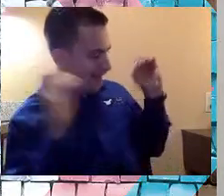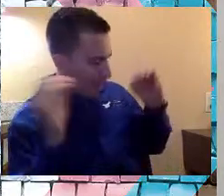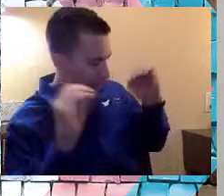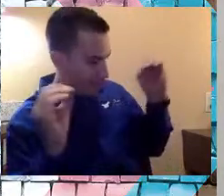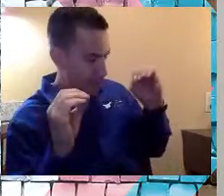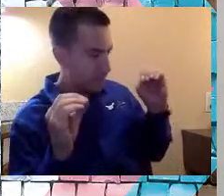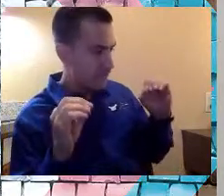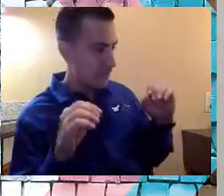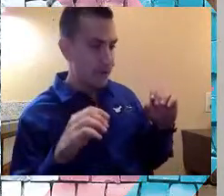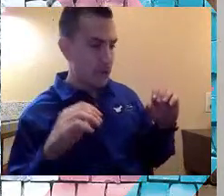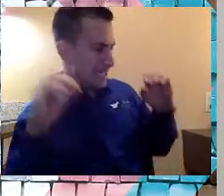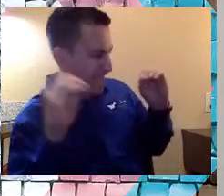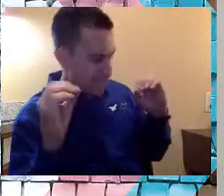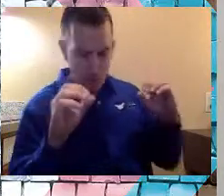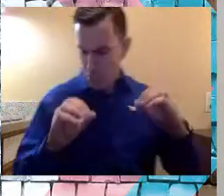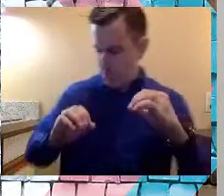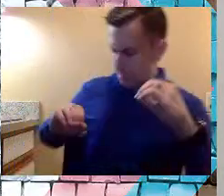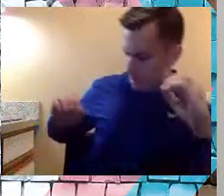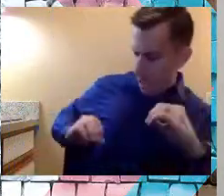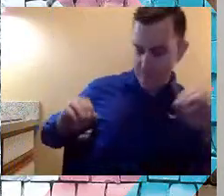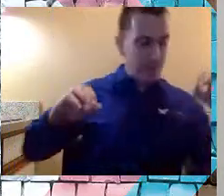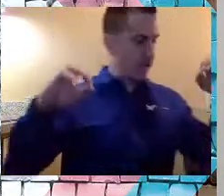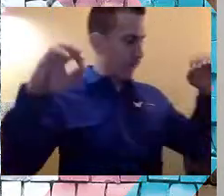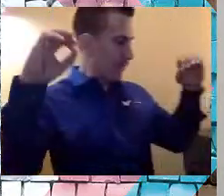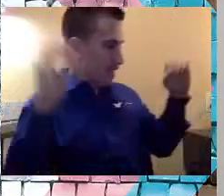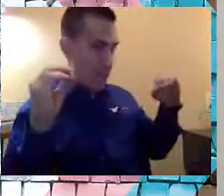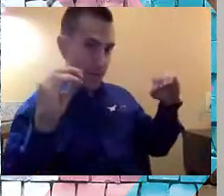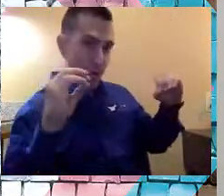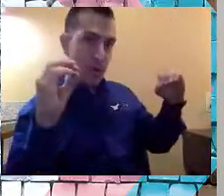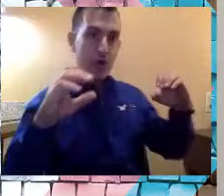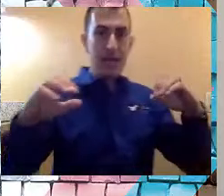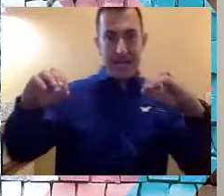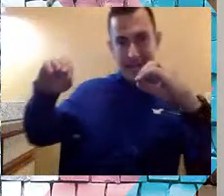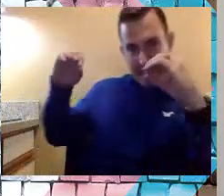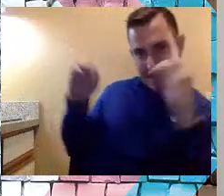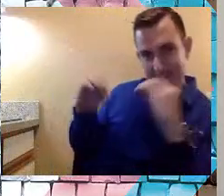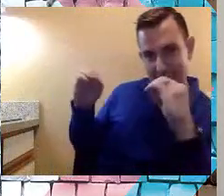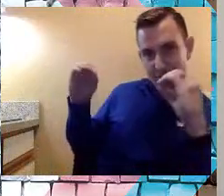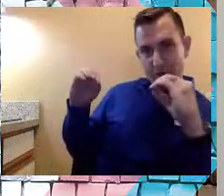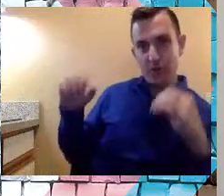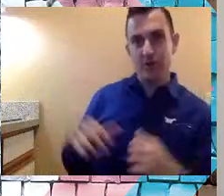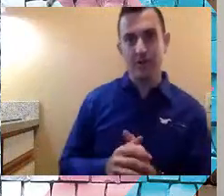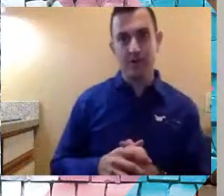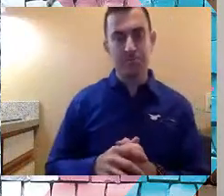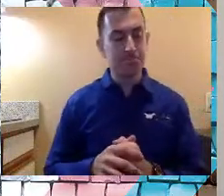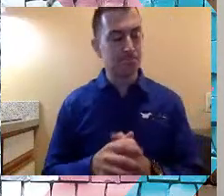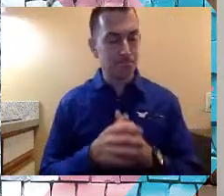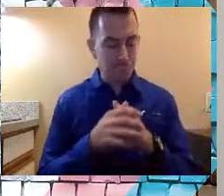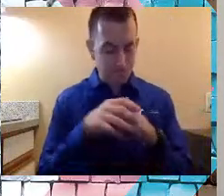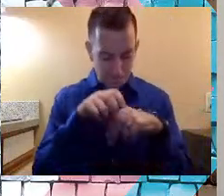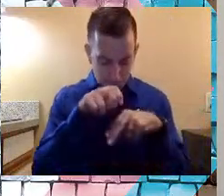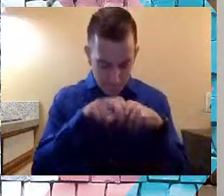yelling, neither, neither, neither. And neither flies away.